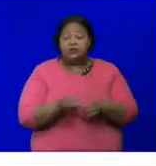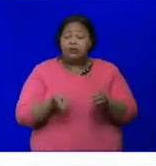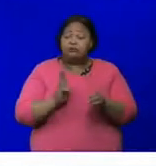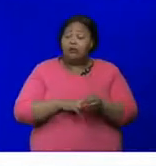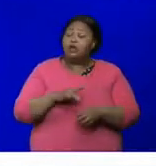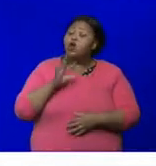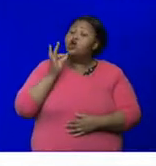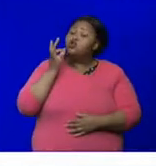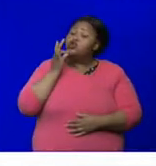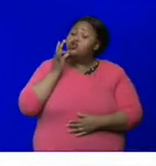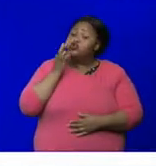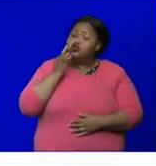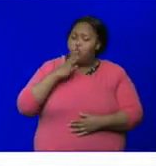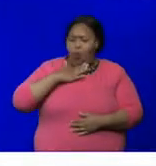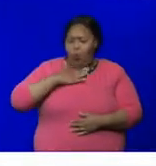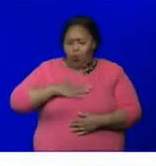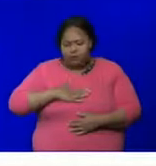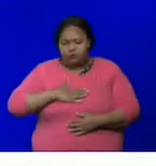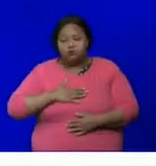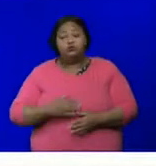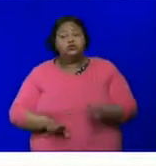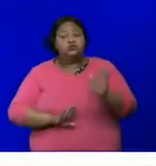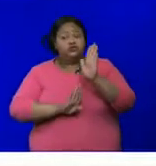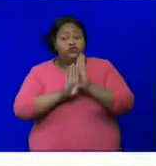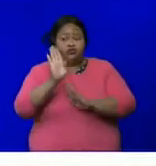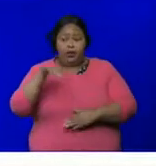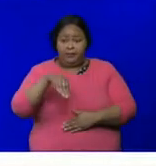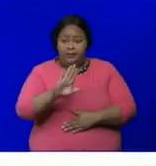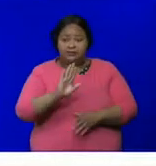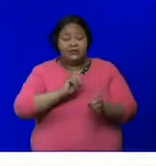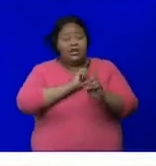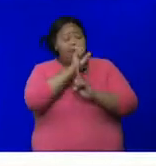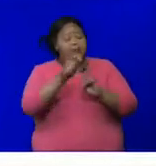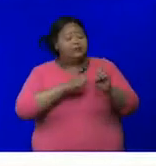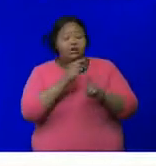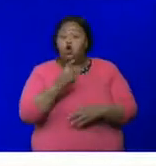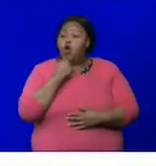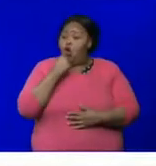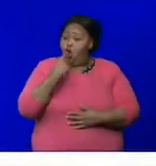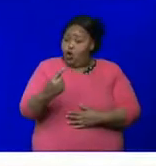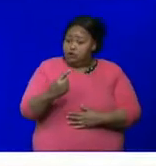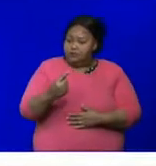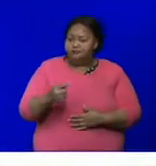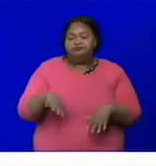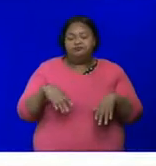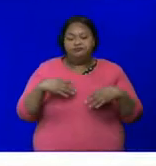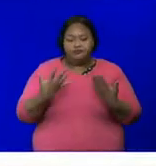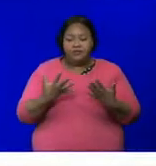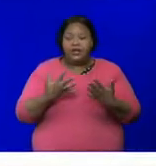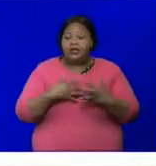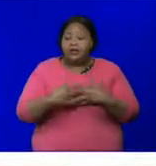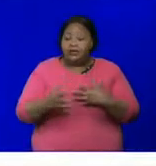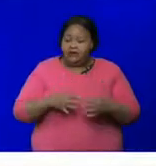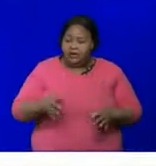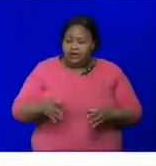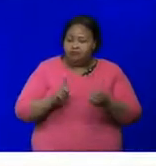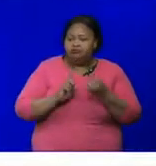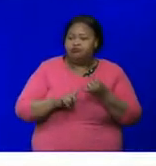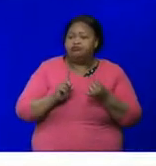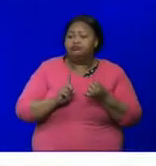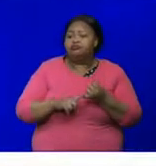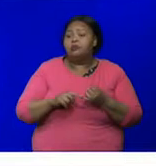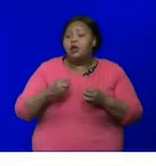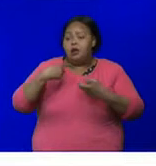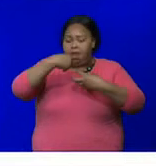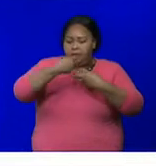about opportunities within the co-op sector. Uthi nesingo salokukhicitwa kube kuneng njengamazambane nenyama yengulube